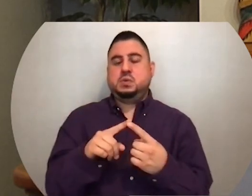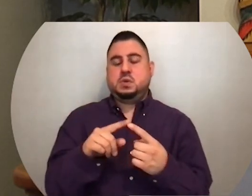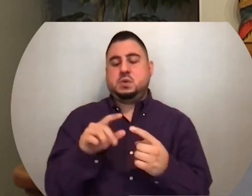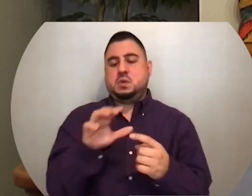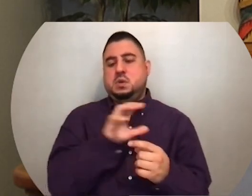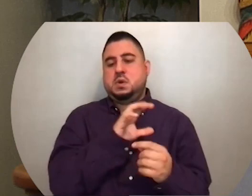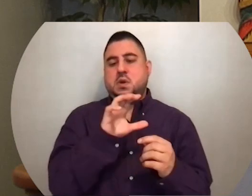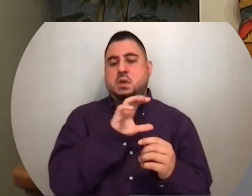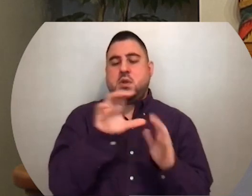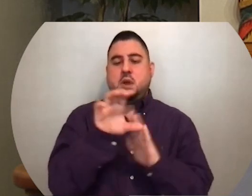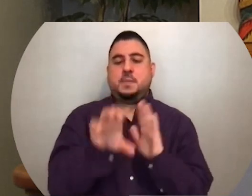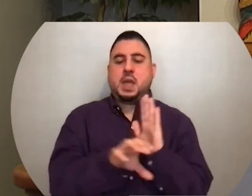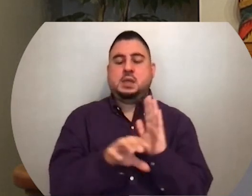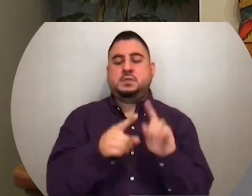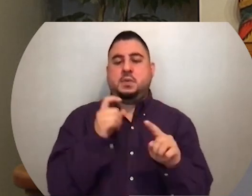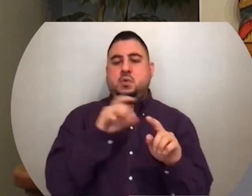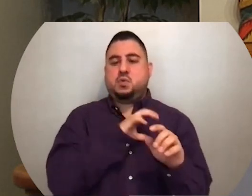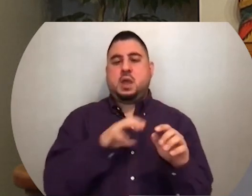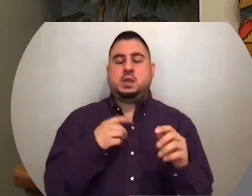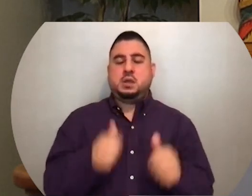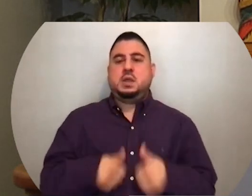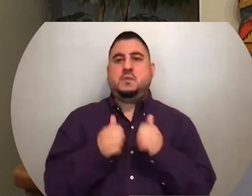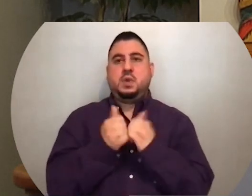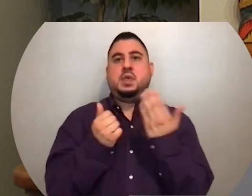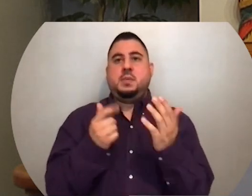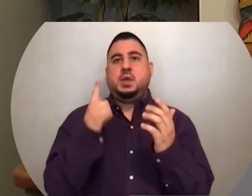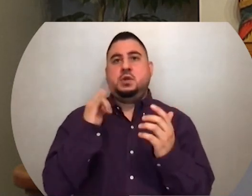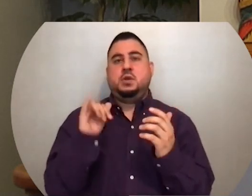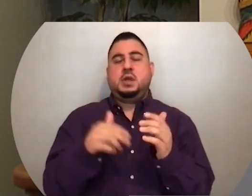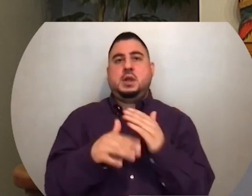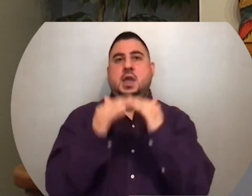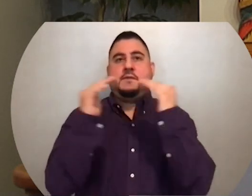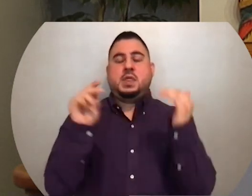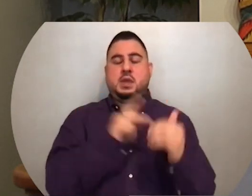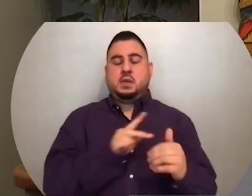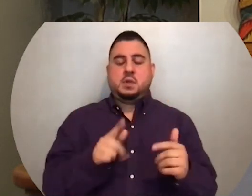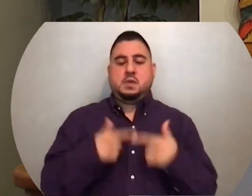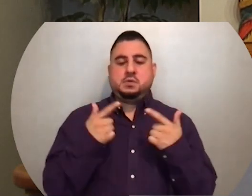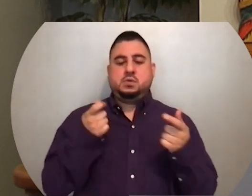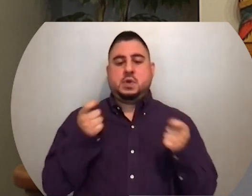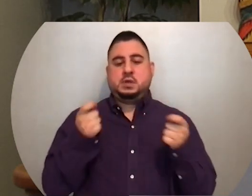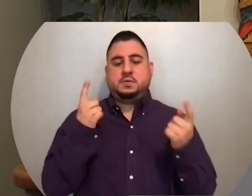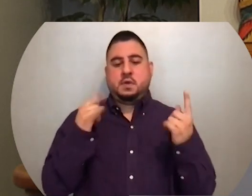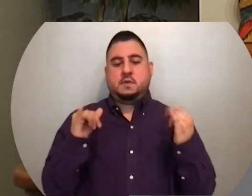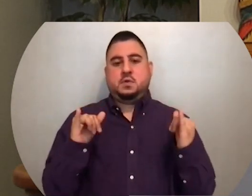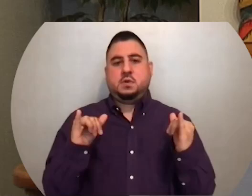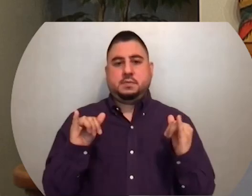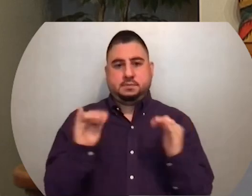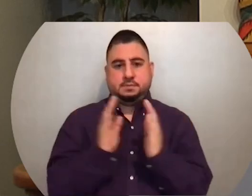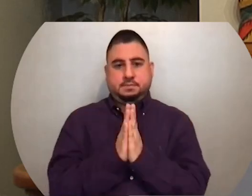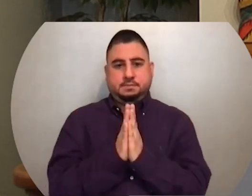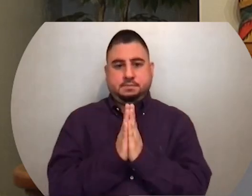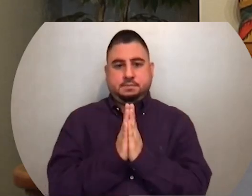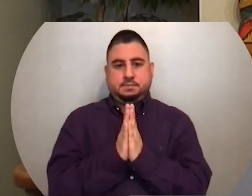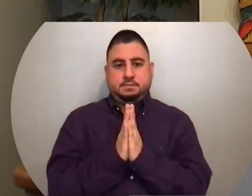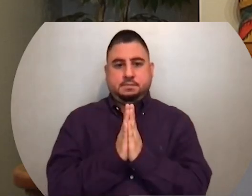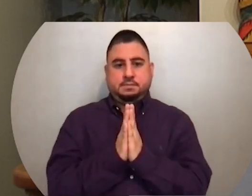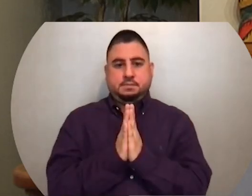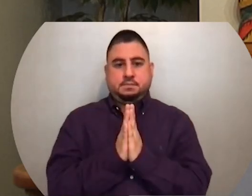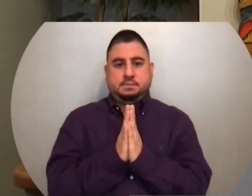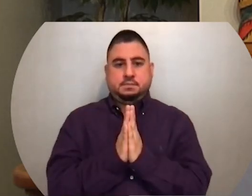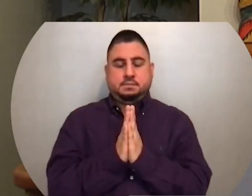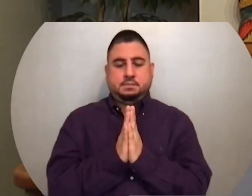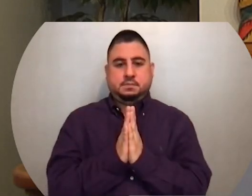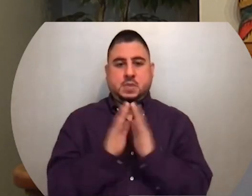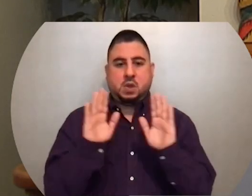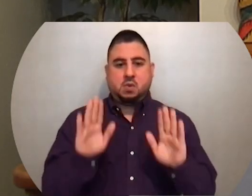of the universe, we may live with him eternally in his heavenly kingdom, who lives and reigns forever and ever. Amen. Just